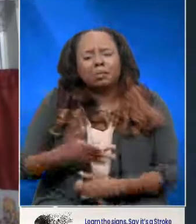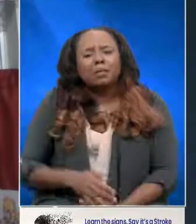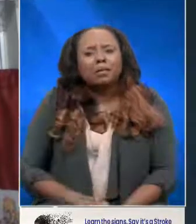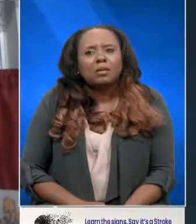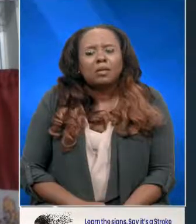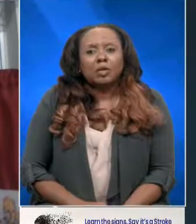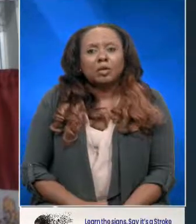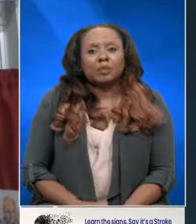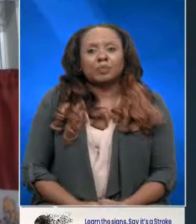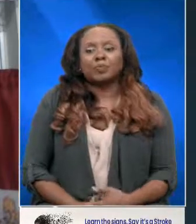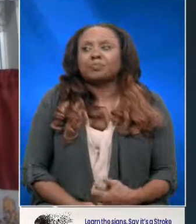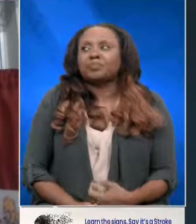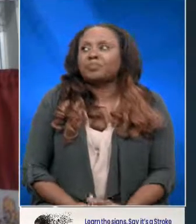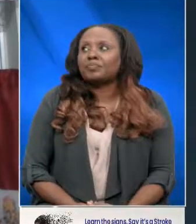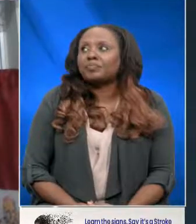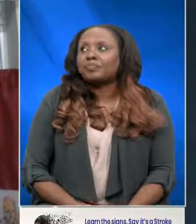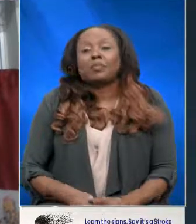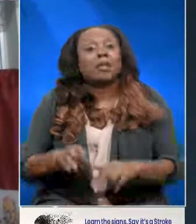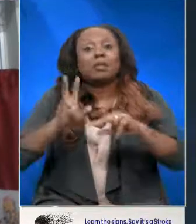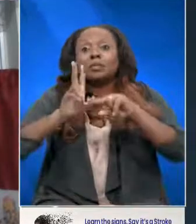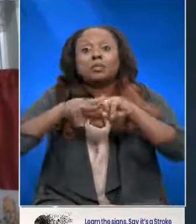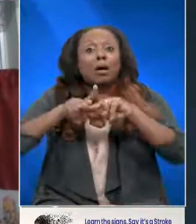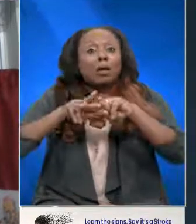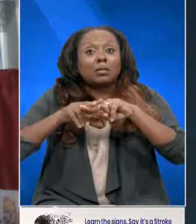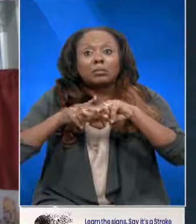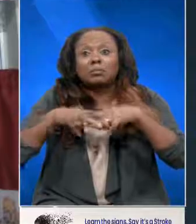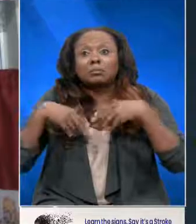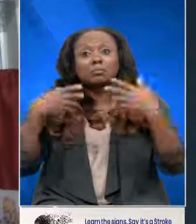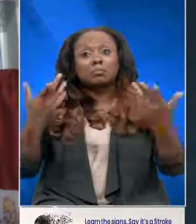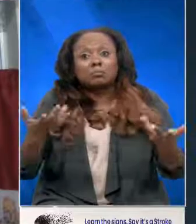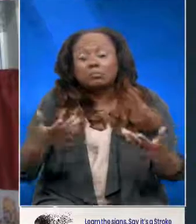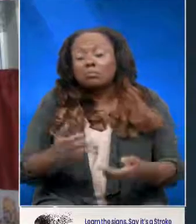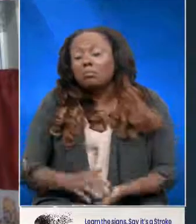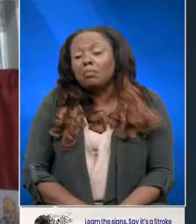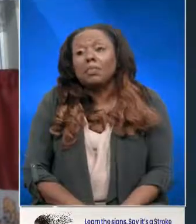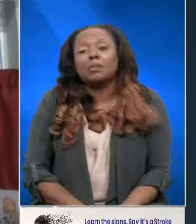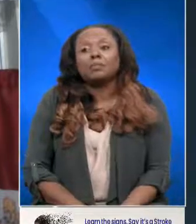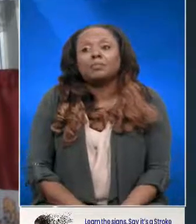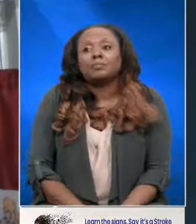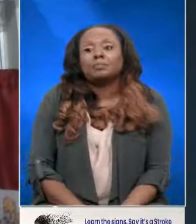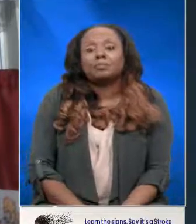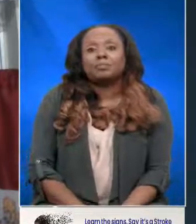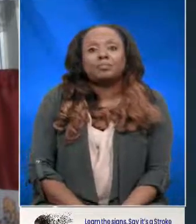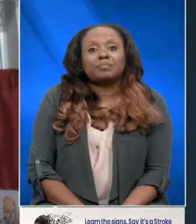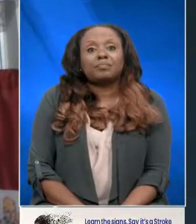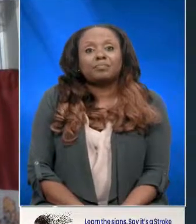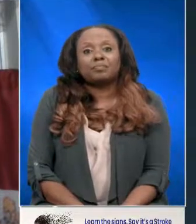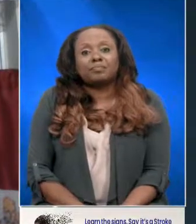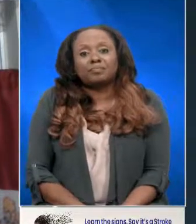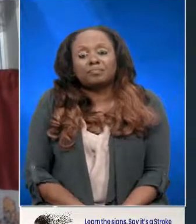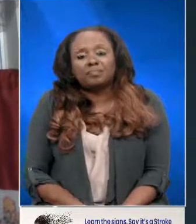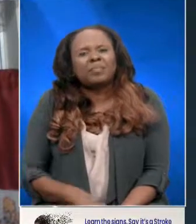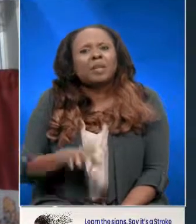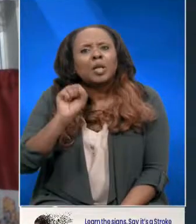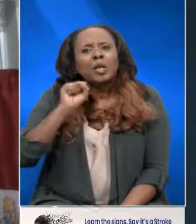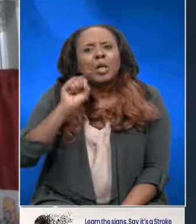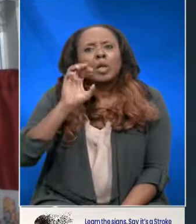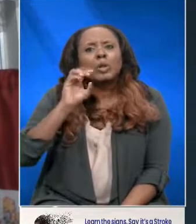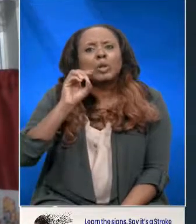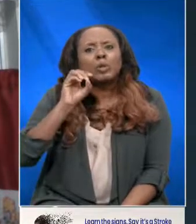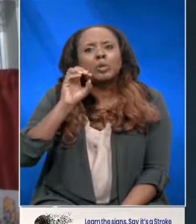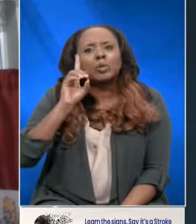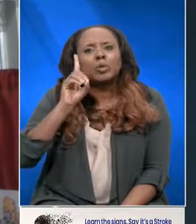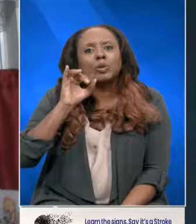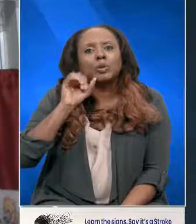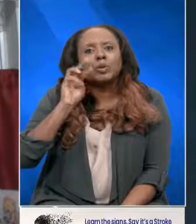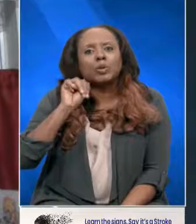look at salt. That whole idea of sodium being